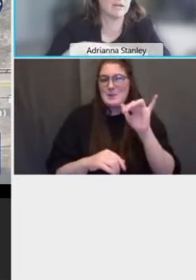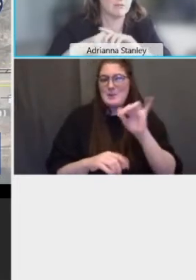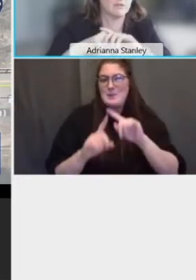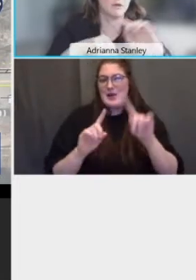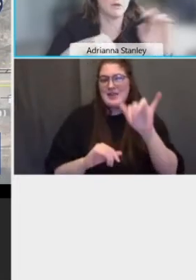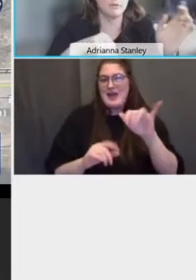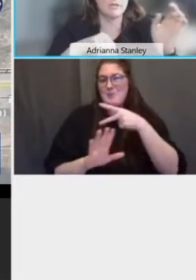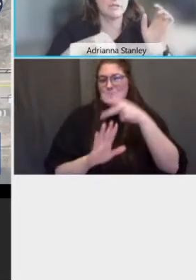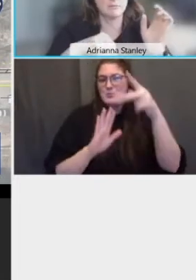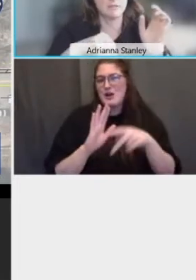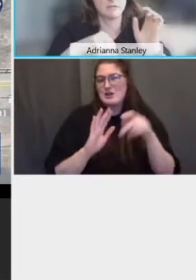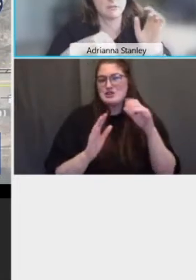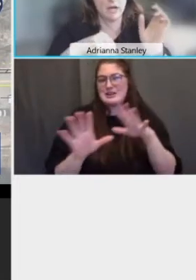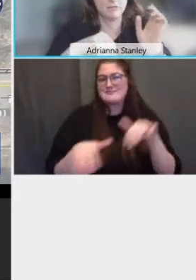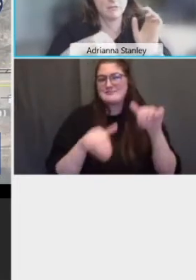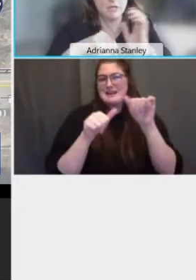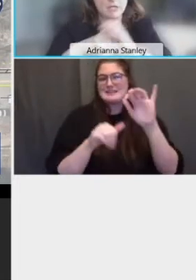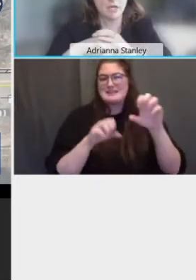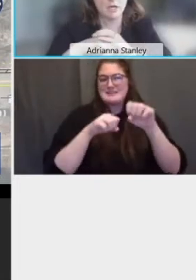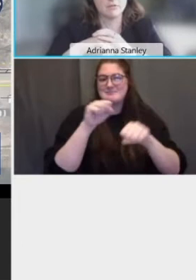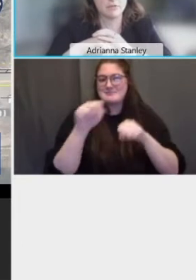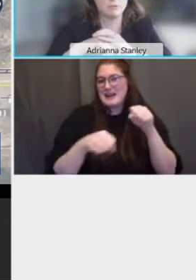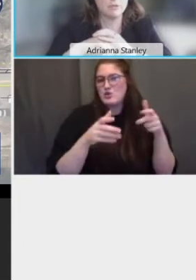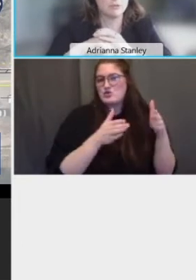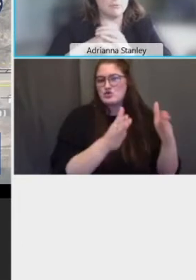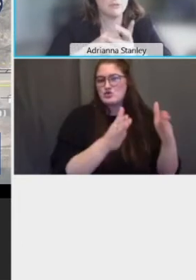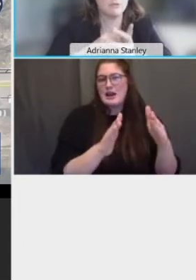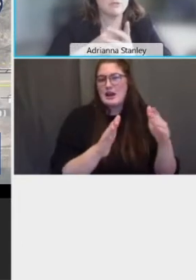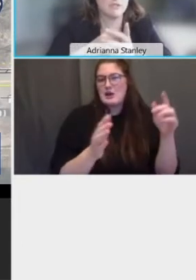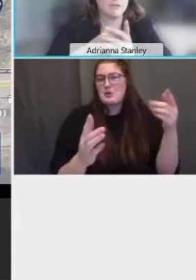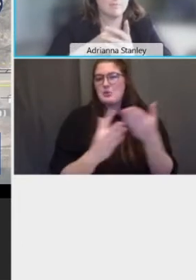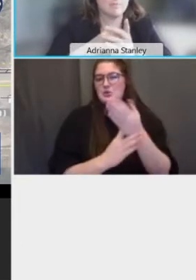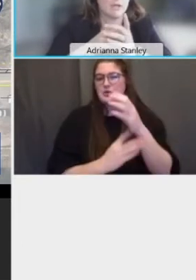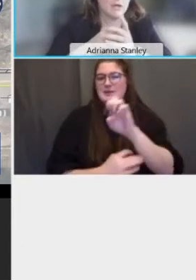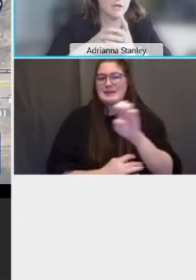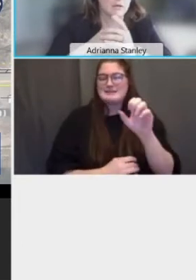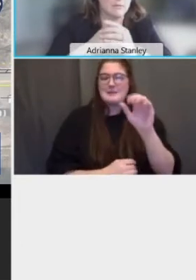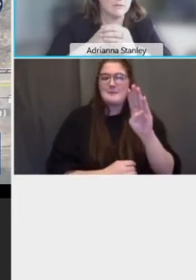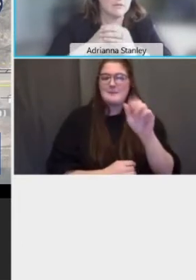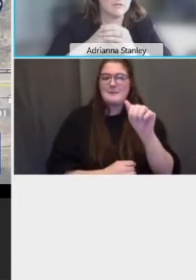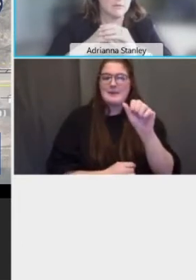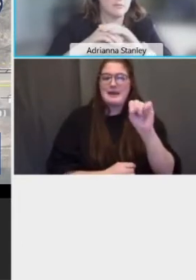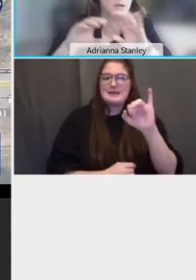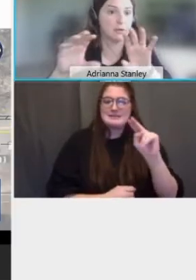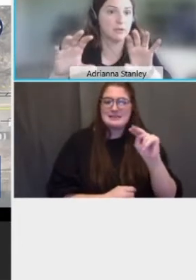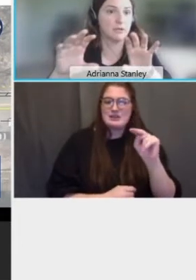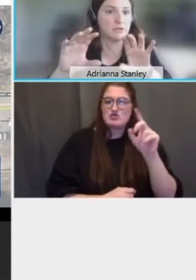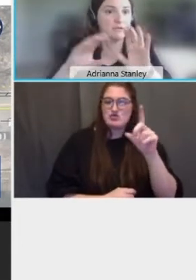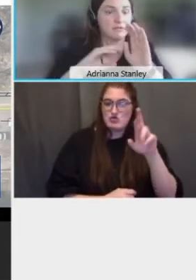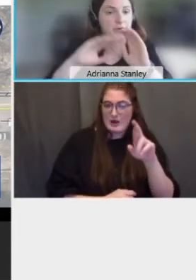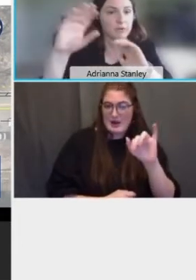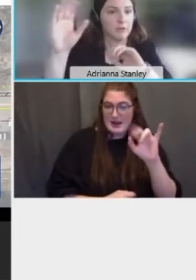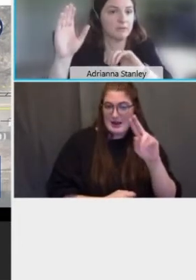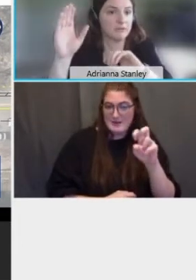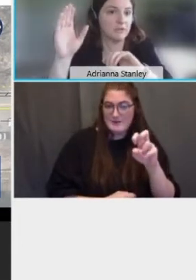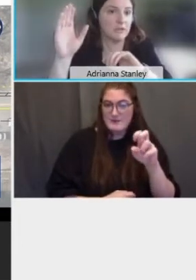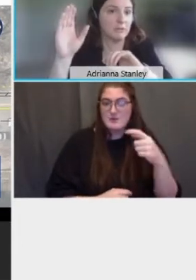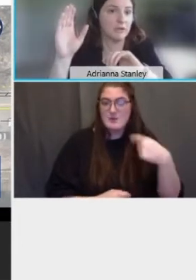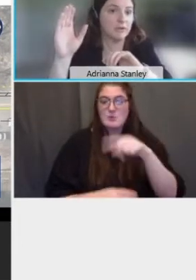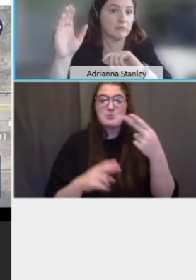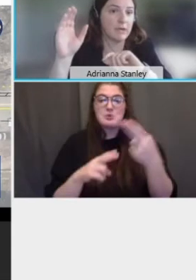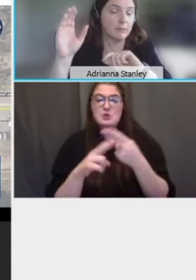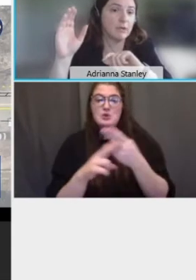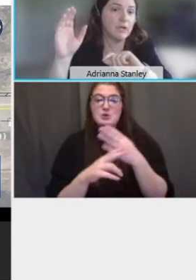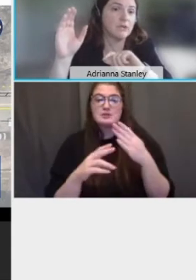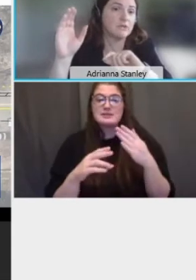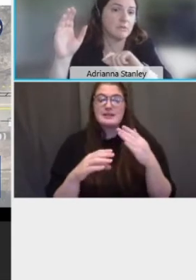cycle track and runs it all the way to East Basin Drive. So we will be using some barriers farther upstream